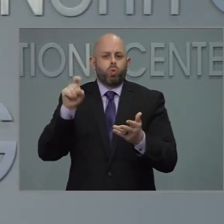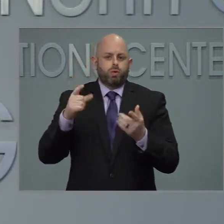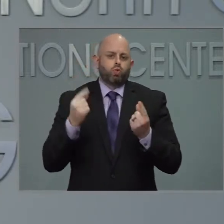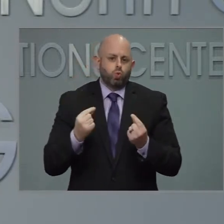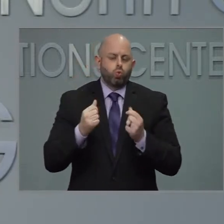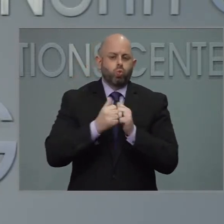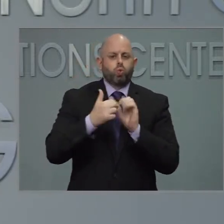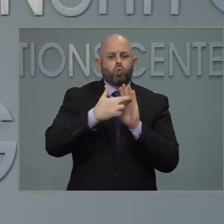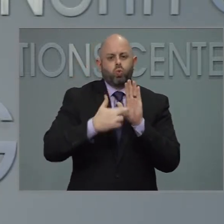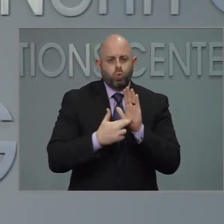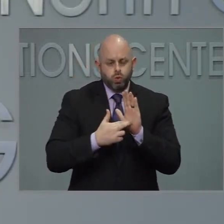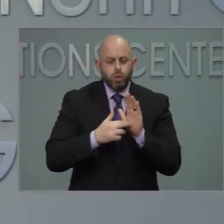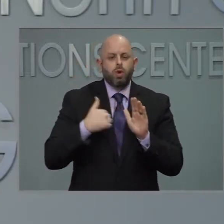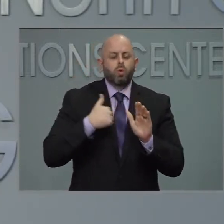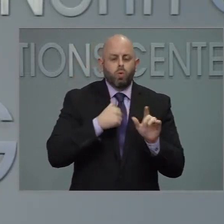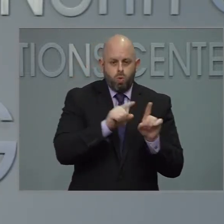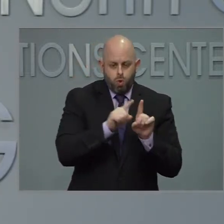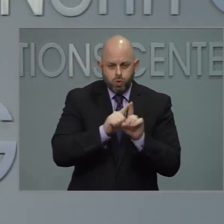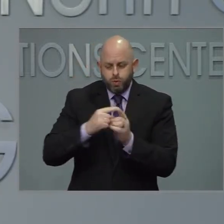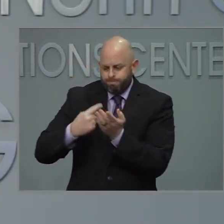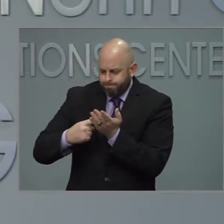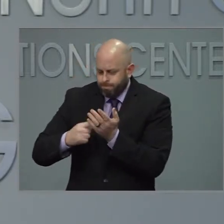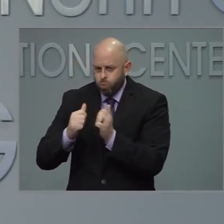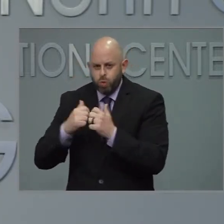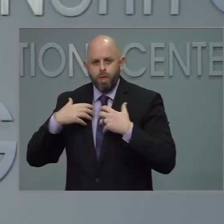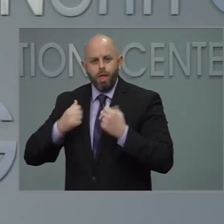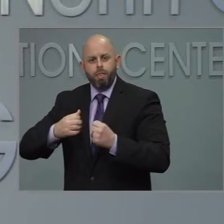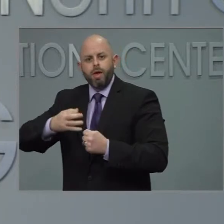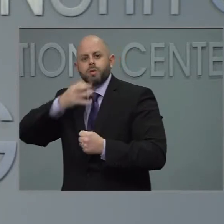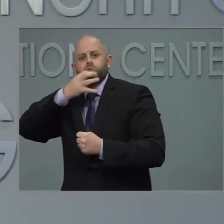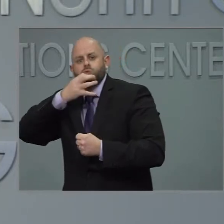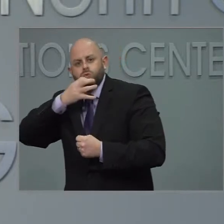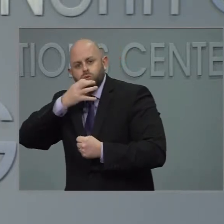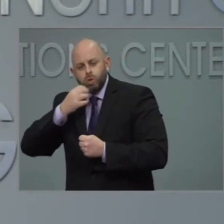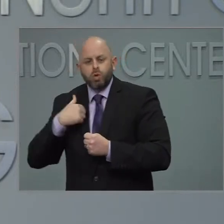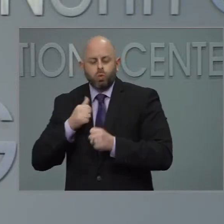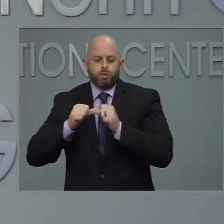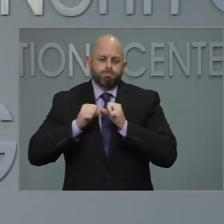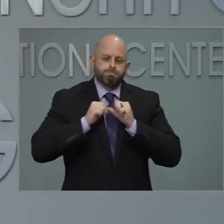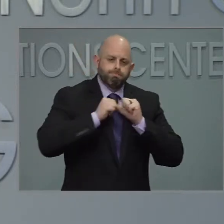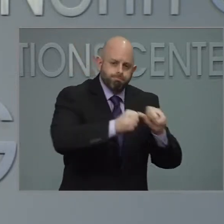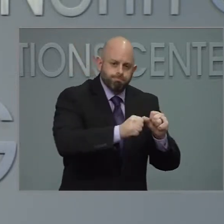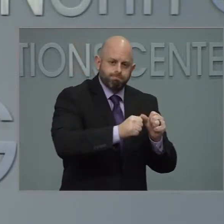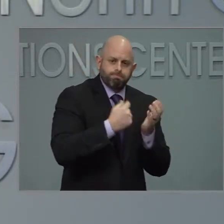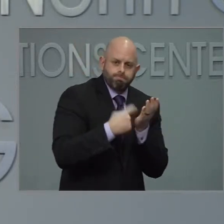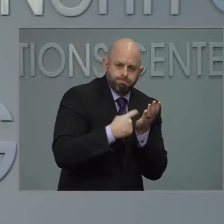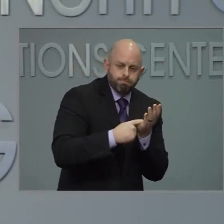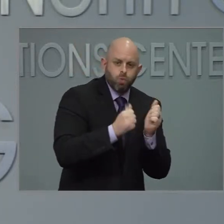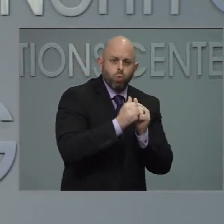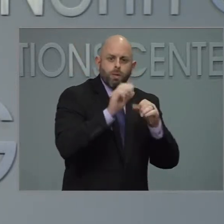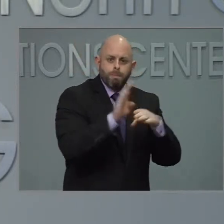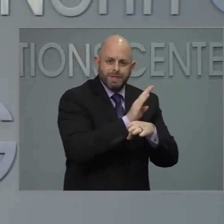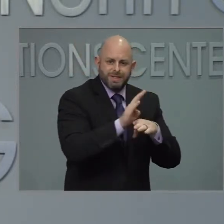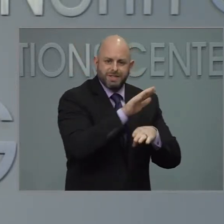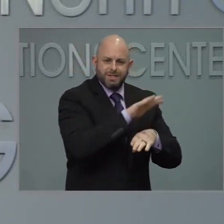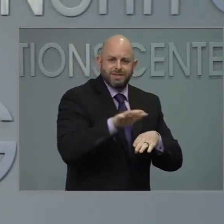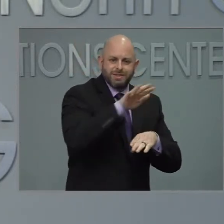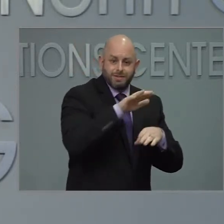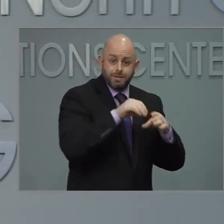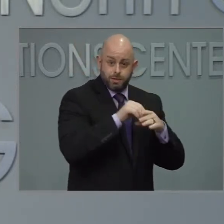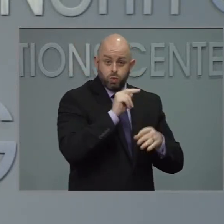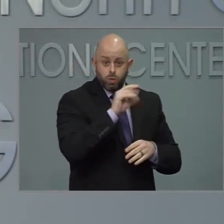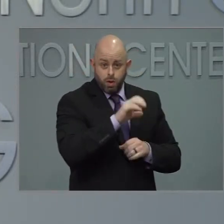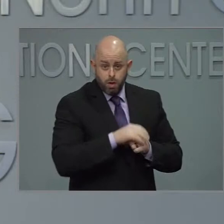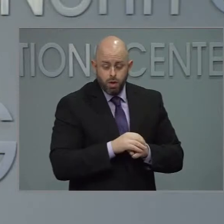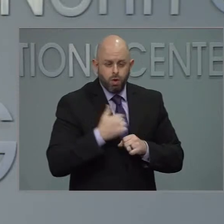be in consultation with our health experts and in our continued conversations with businesses throughout North